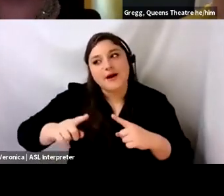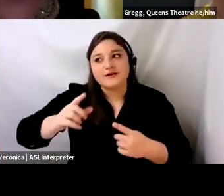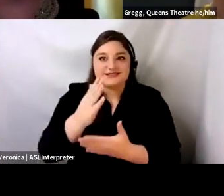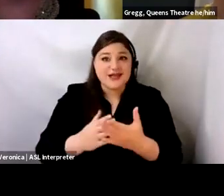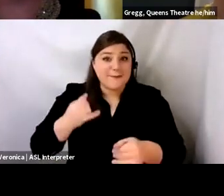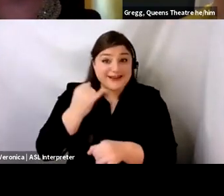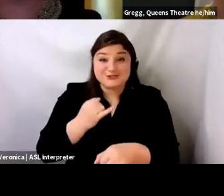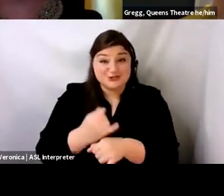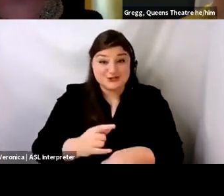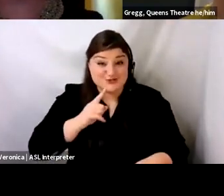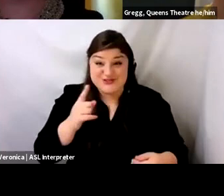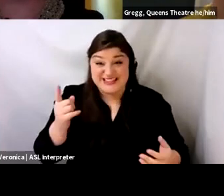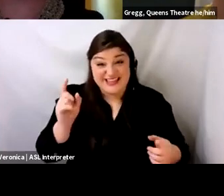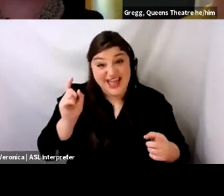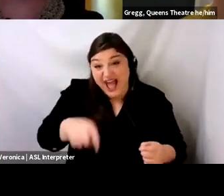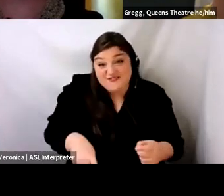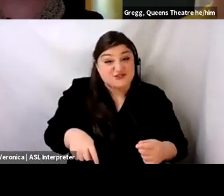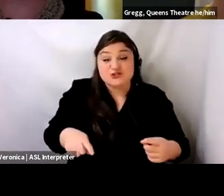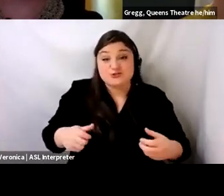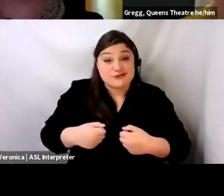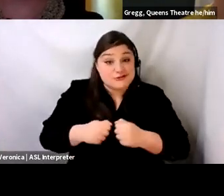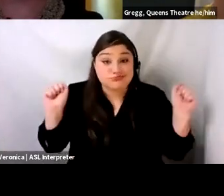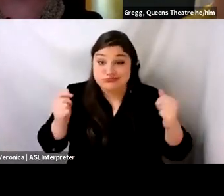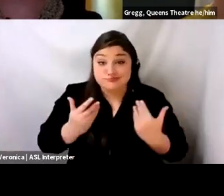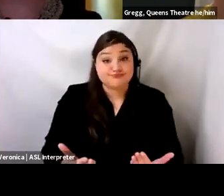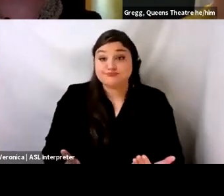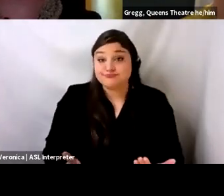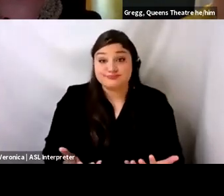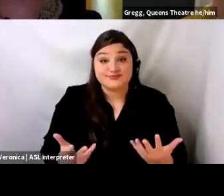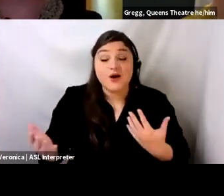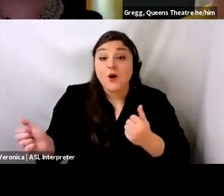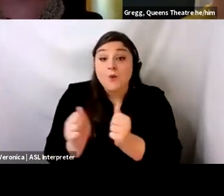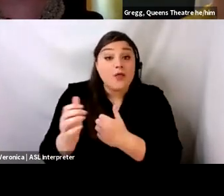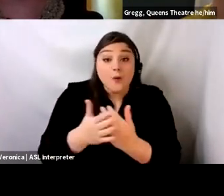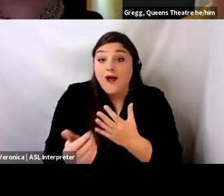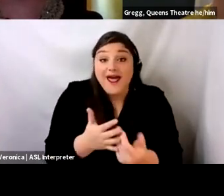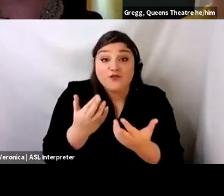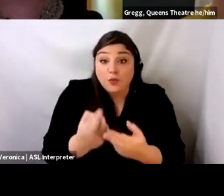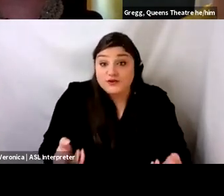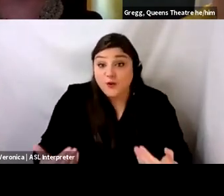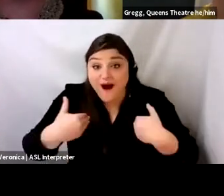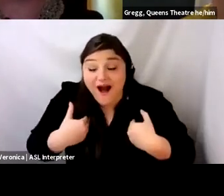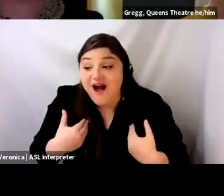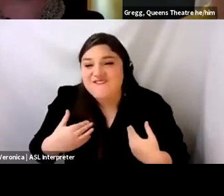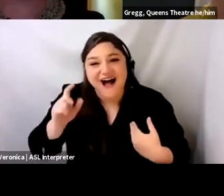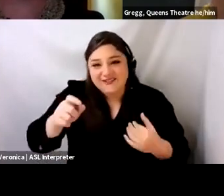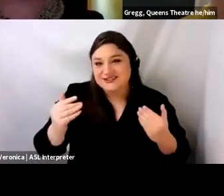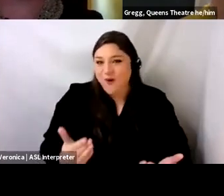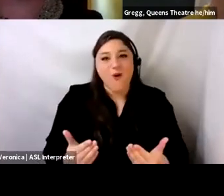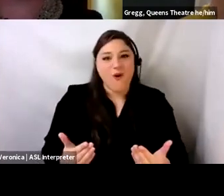doing it is the important thing. With whatever you have at the moment, go ahead and making the